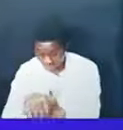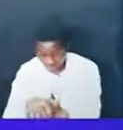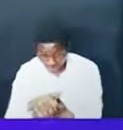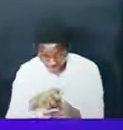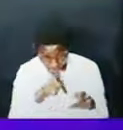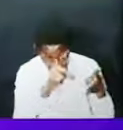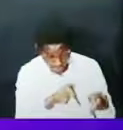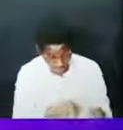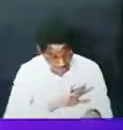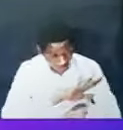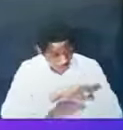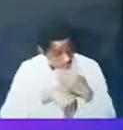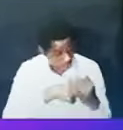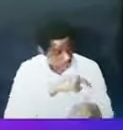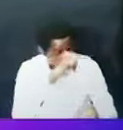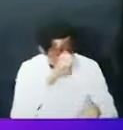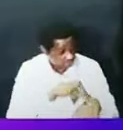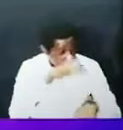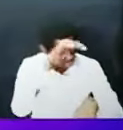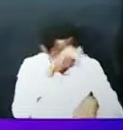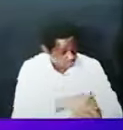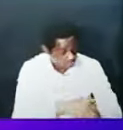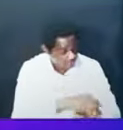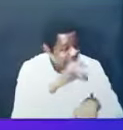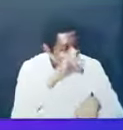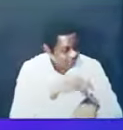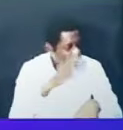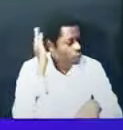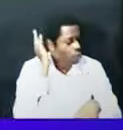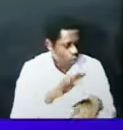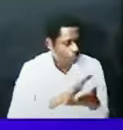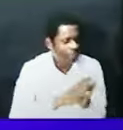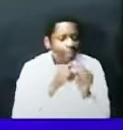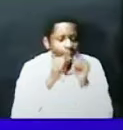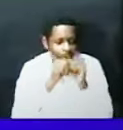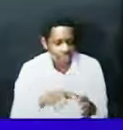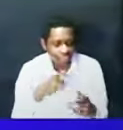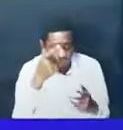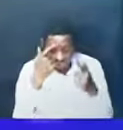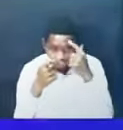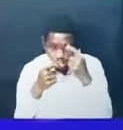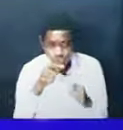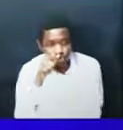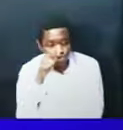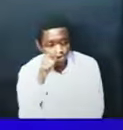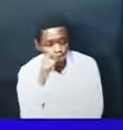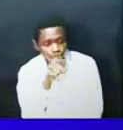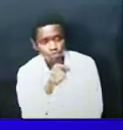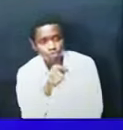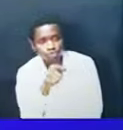me. This is just reiterating what he has said to Abraham in chapter 12 already.